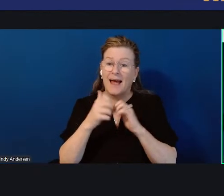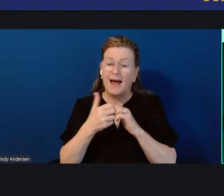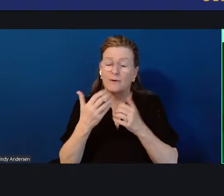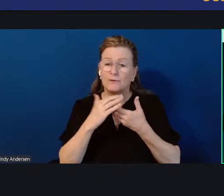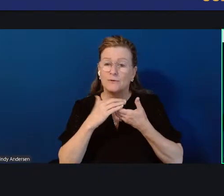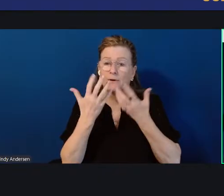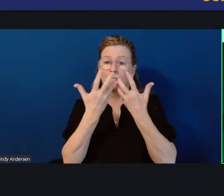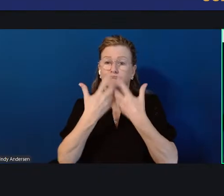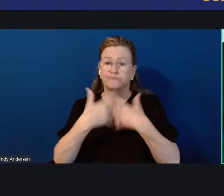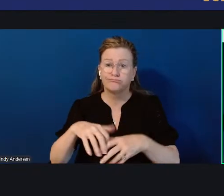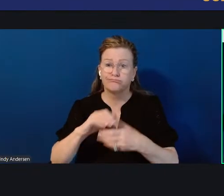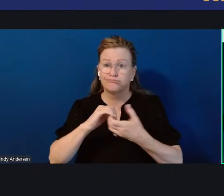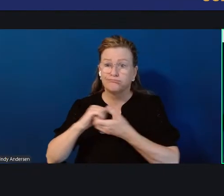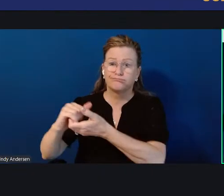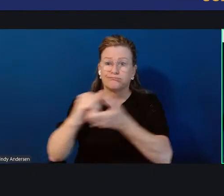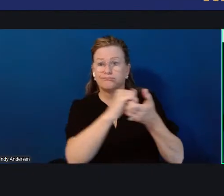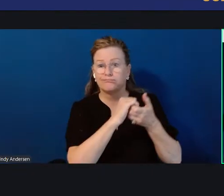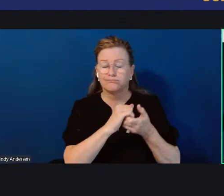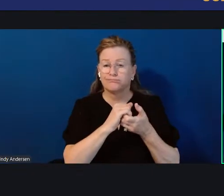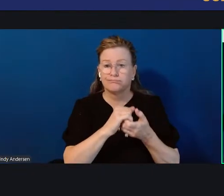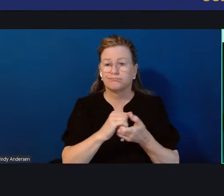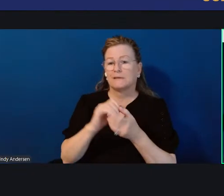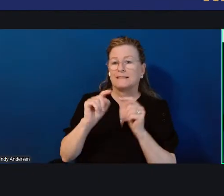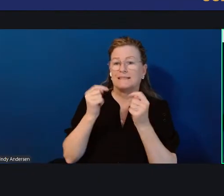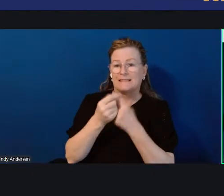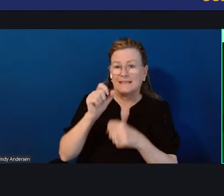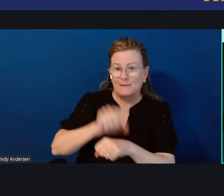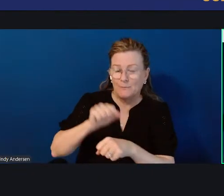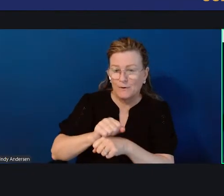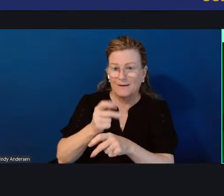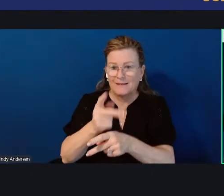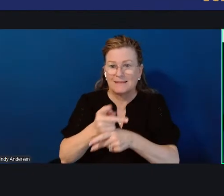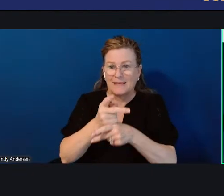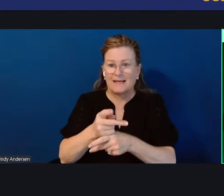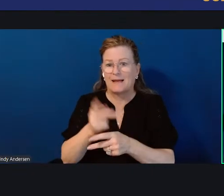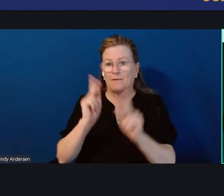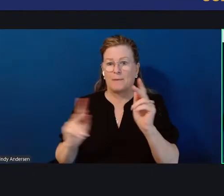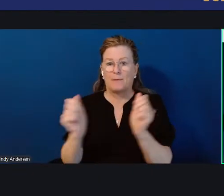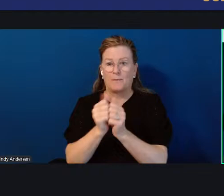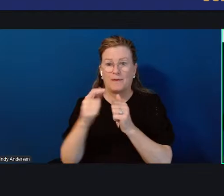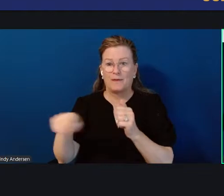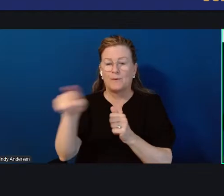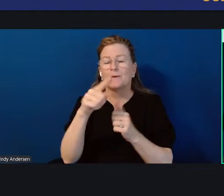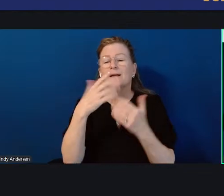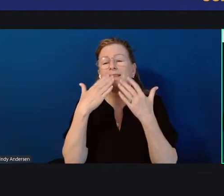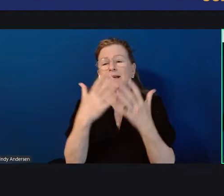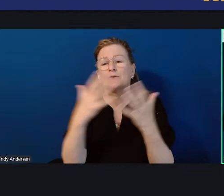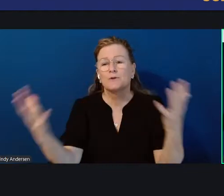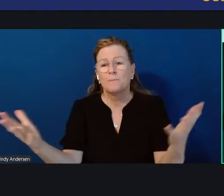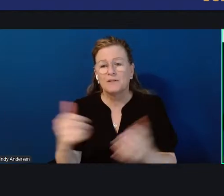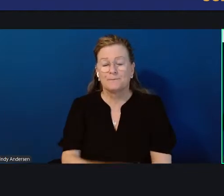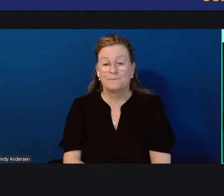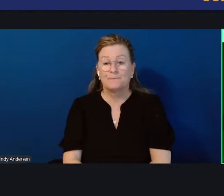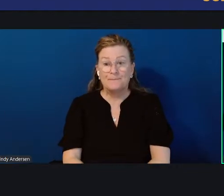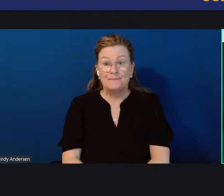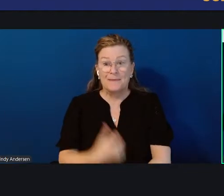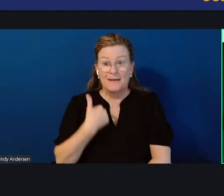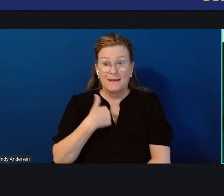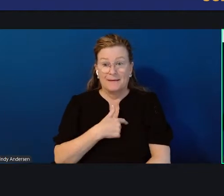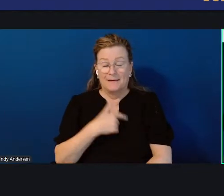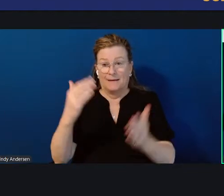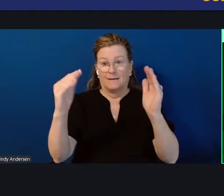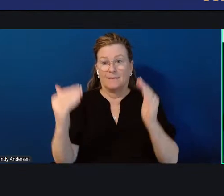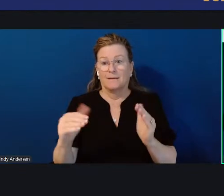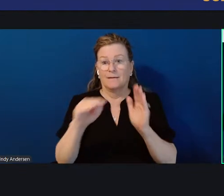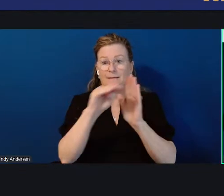and taking care of the people that are with you. That is such an important skill. So thank you. We will go ahead and move